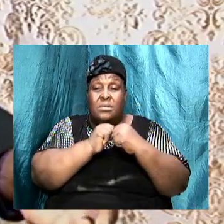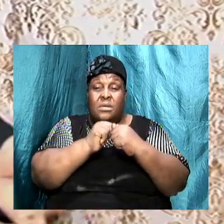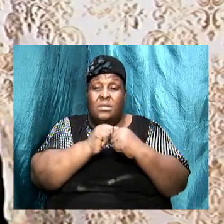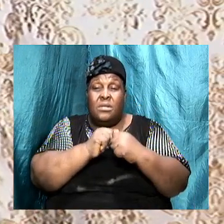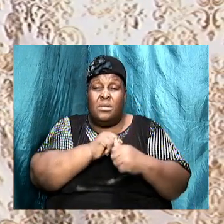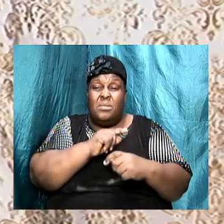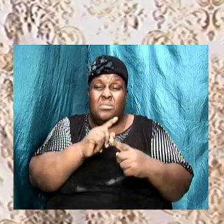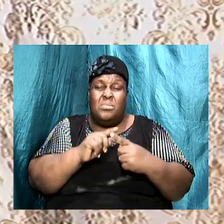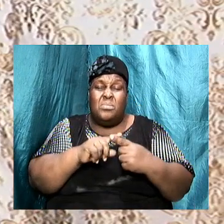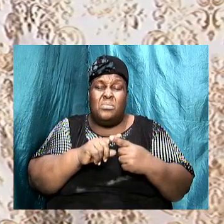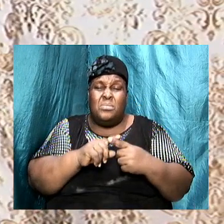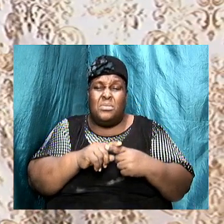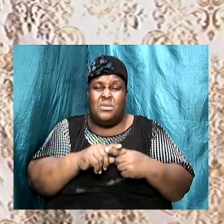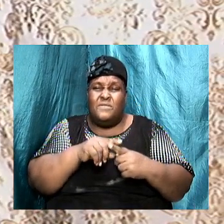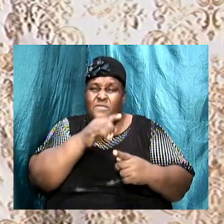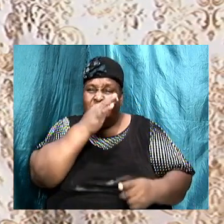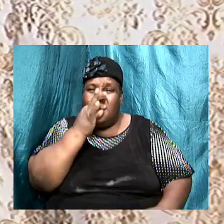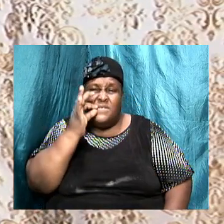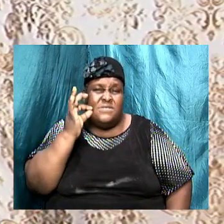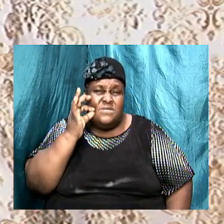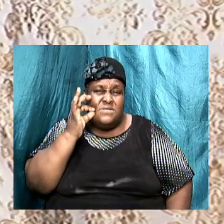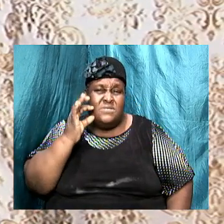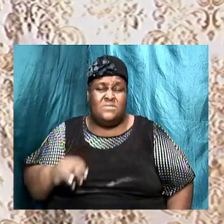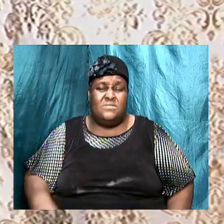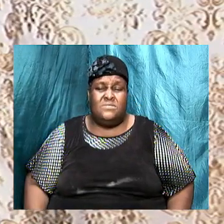when last have we fast?